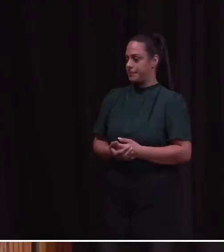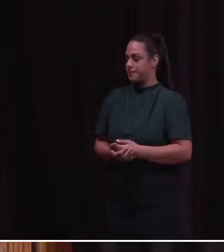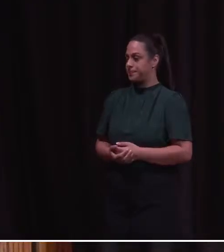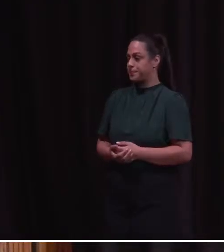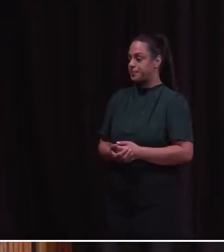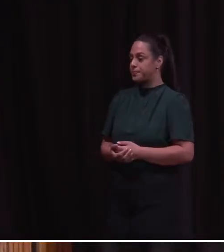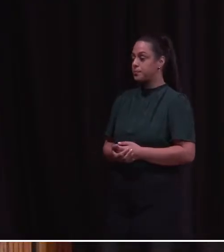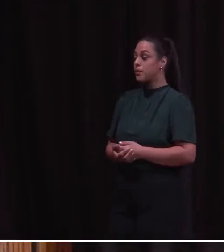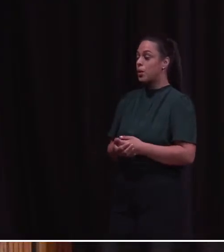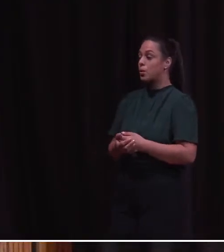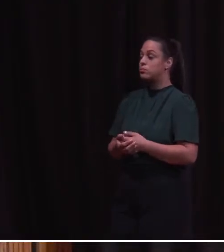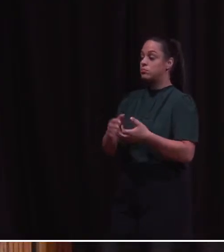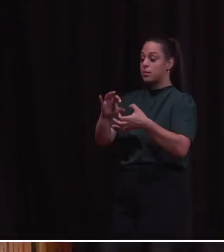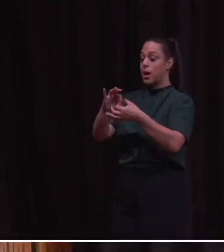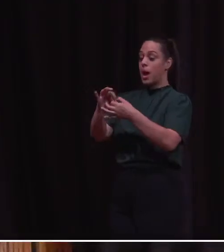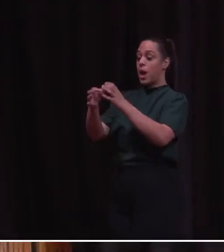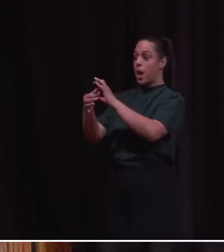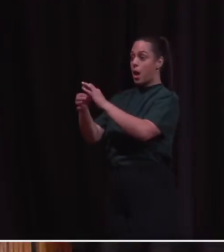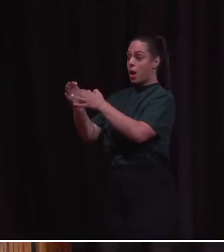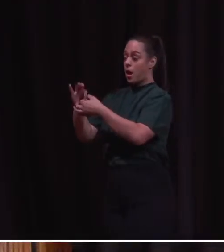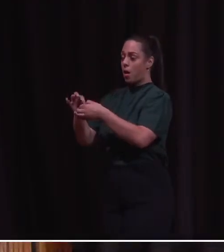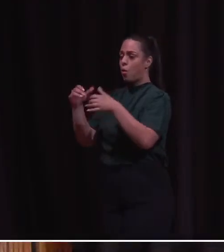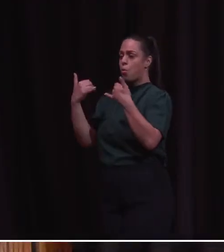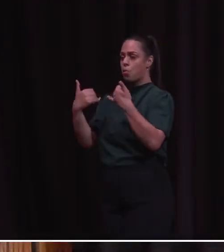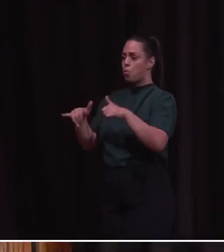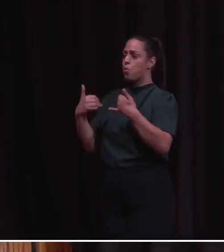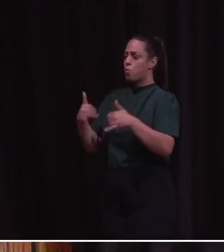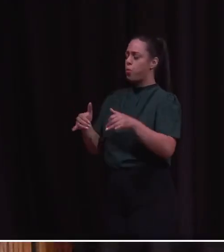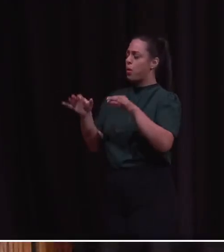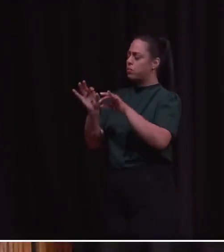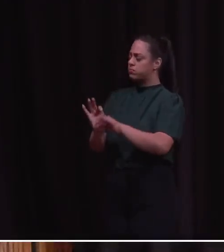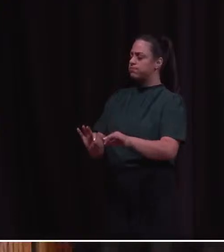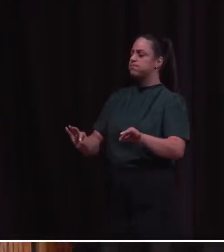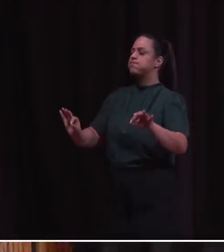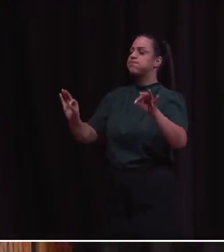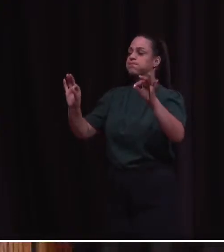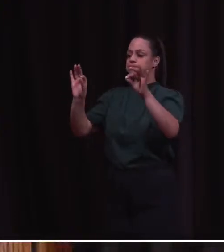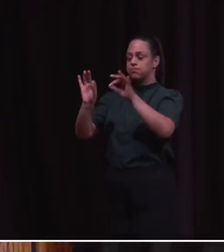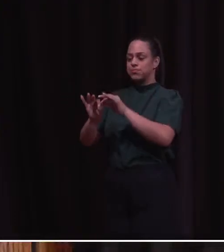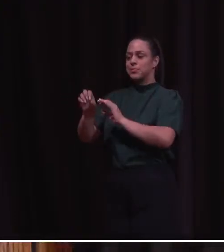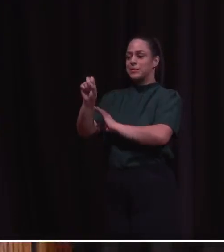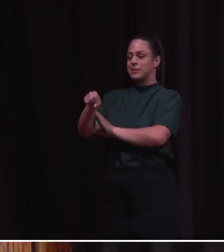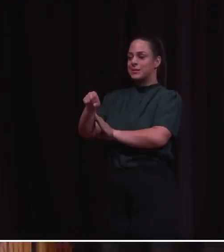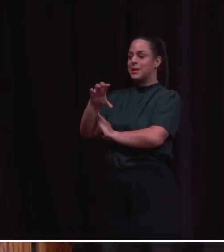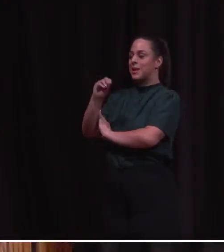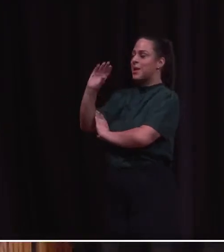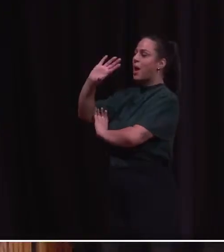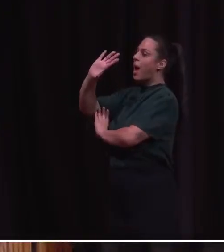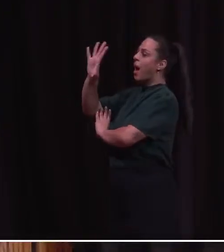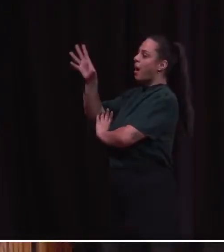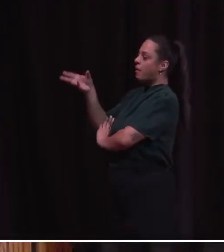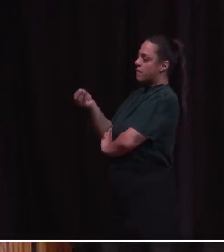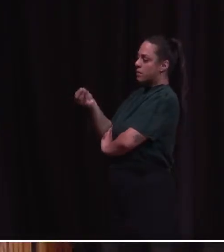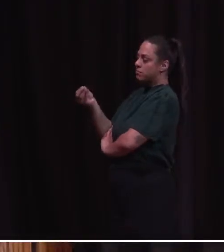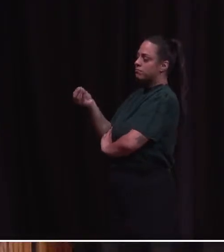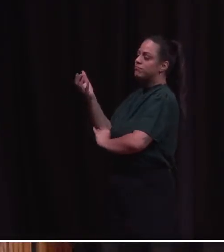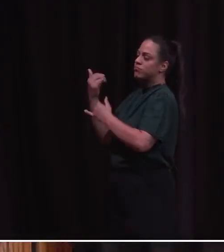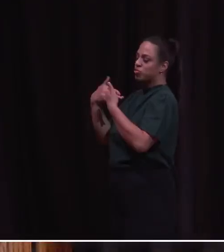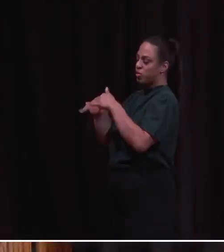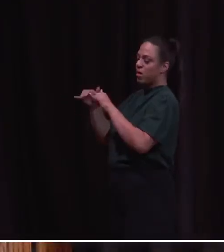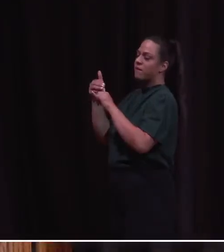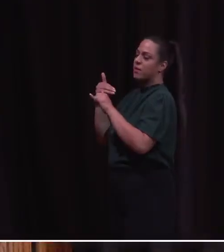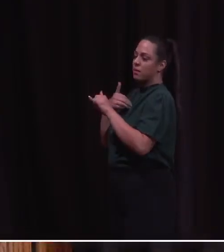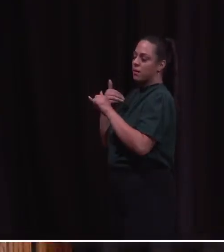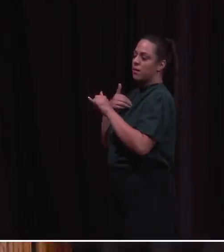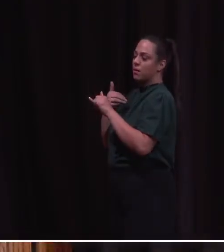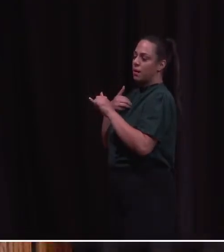Western space. Hence, African women suffer without recourse. It is a great metaphor for the state of globalization